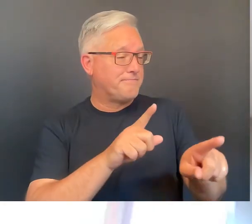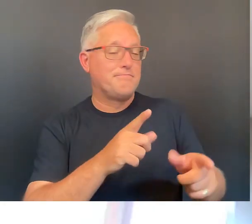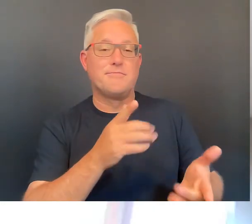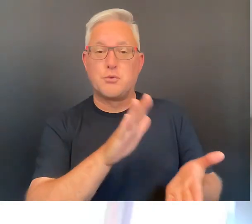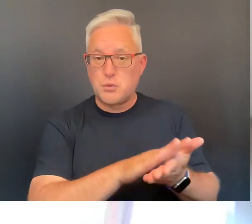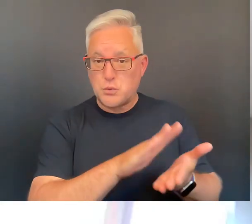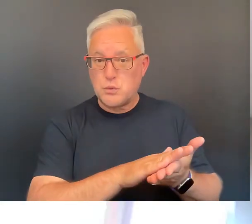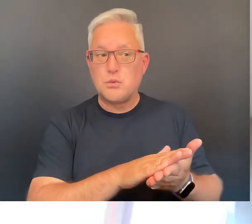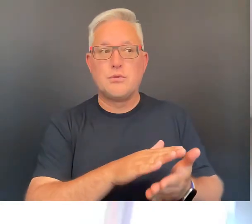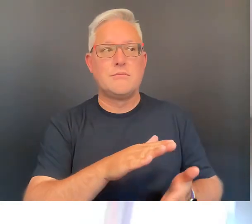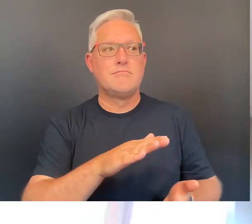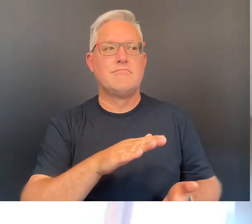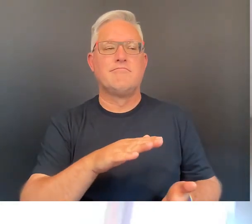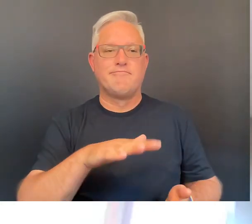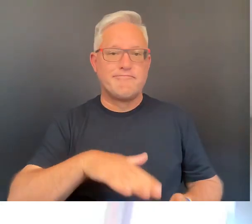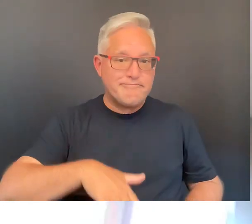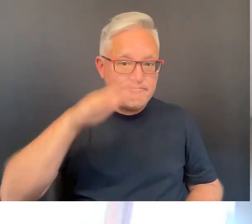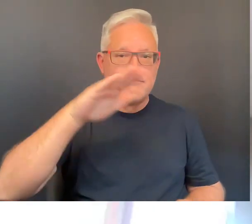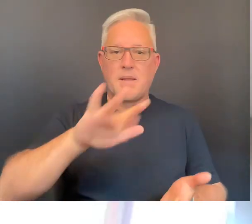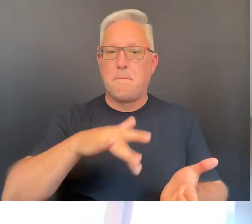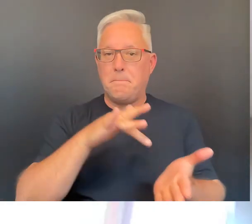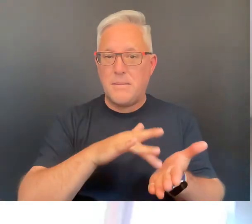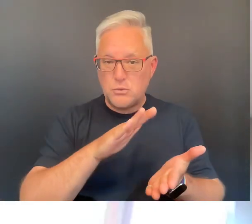the way from middle school,